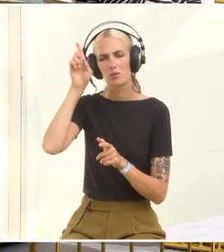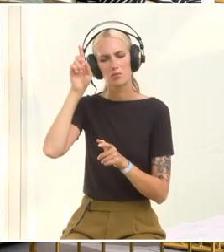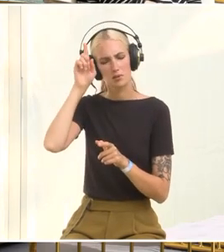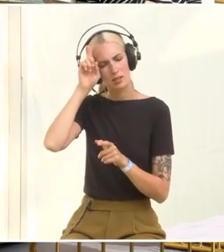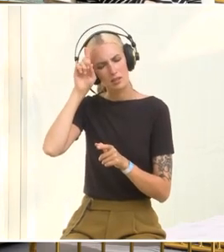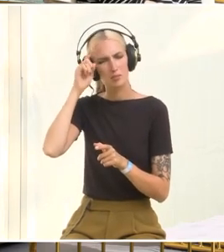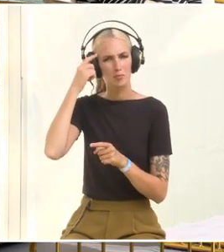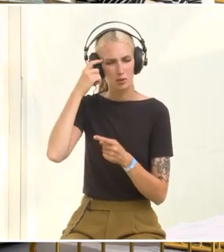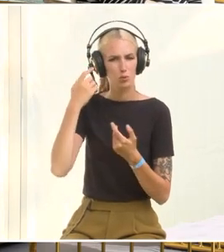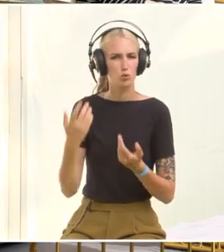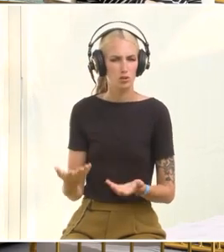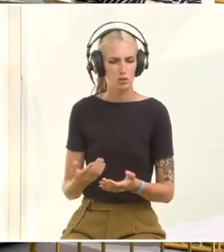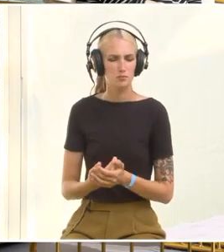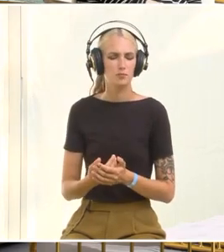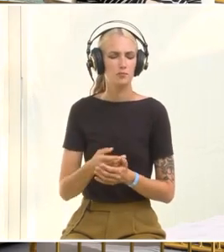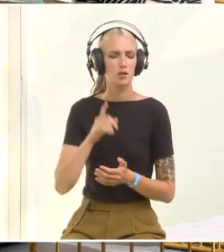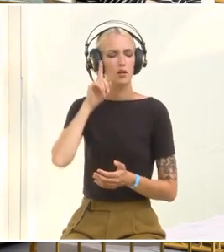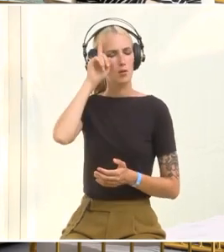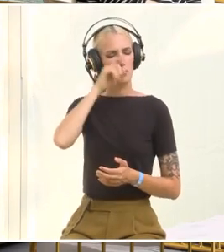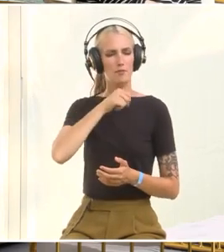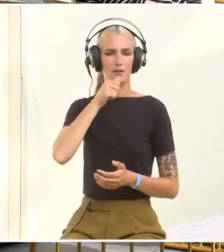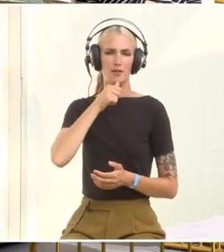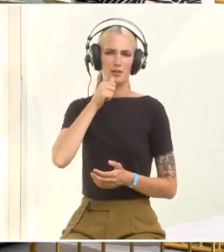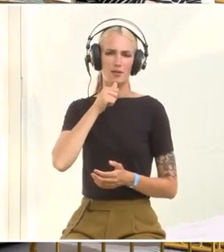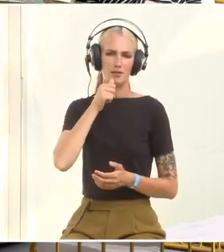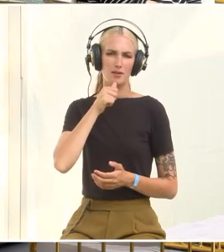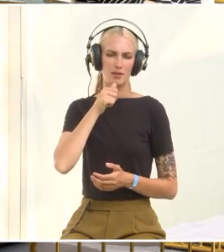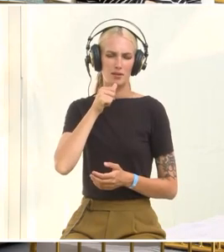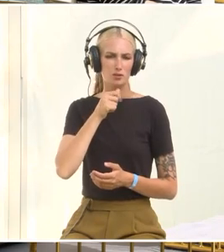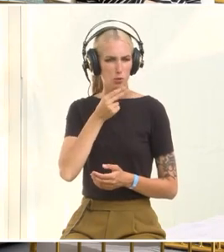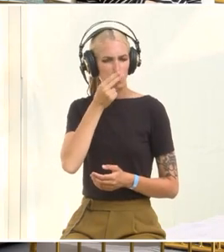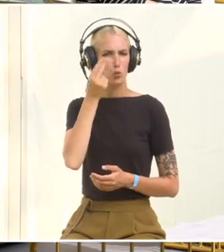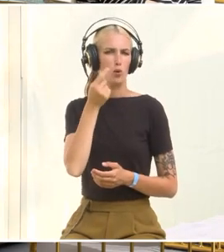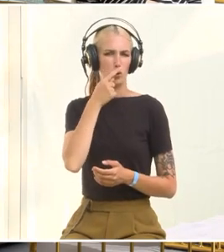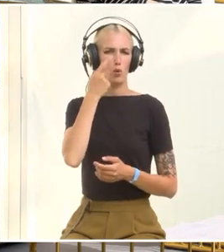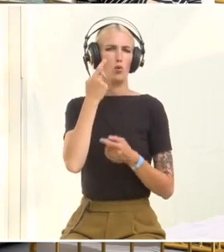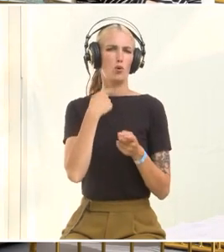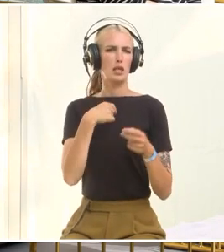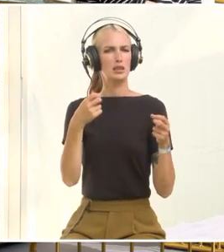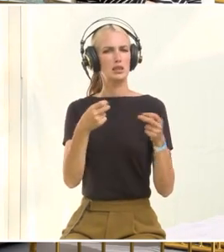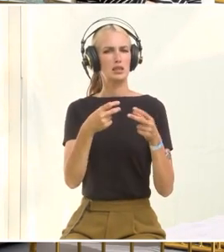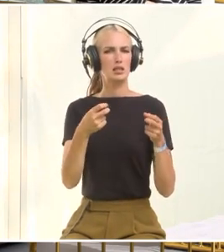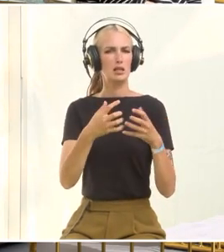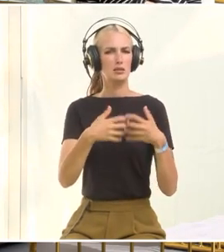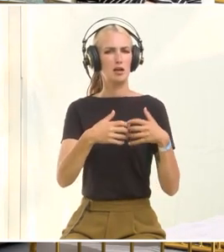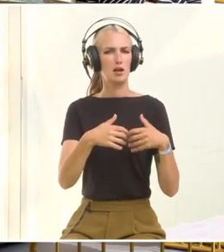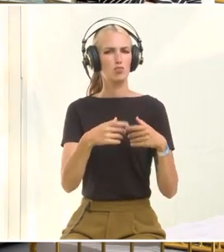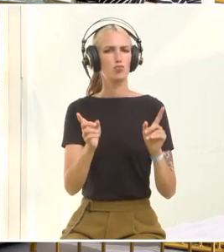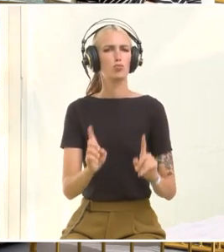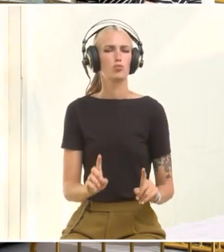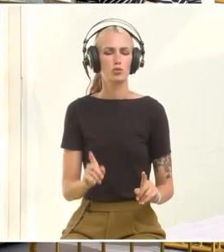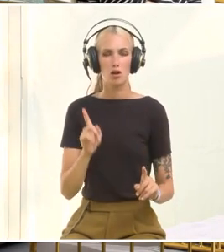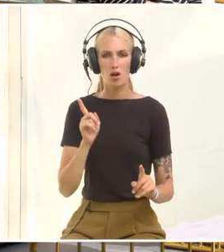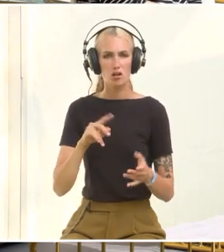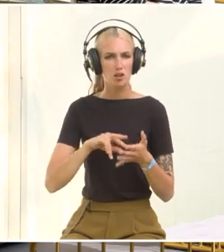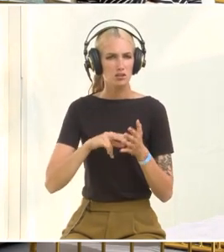think in Estonia we are so proud about our digitalization, but if I think about the strategies we have,